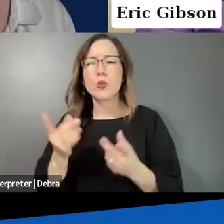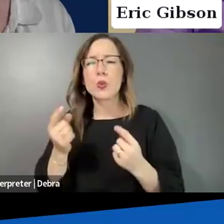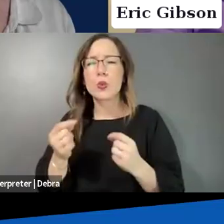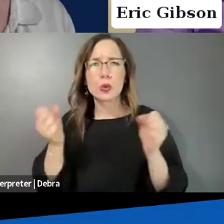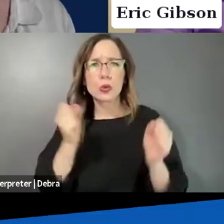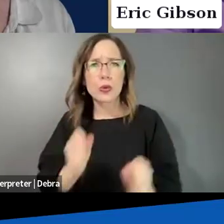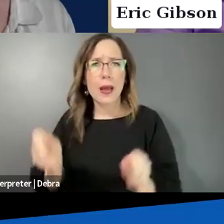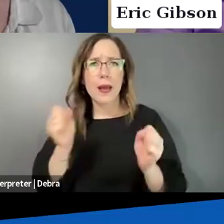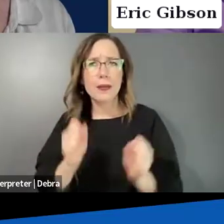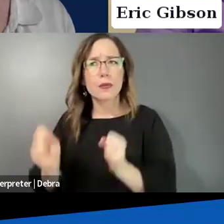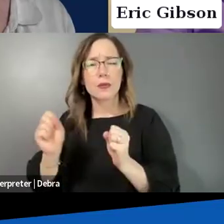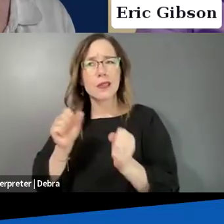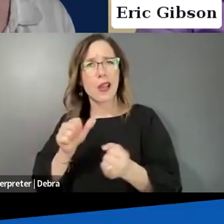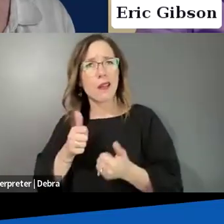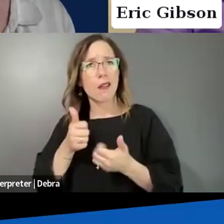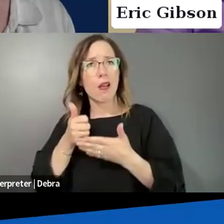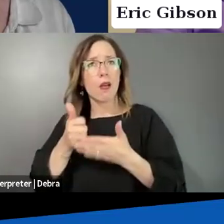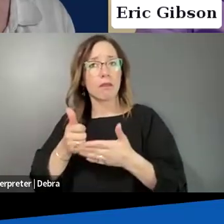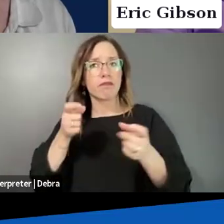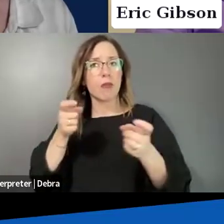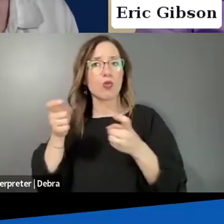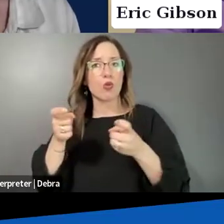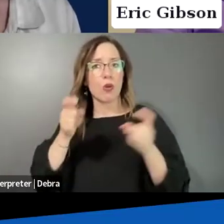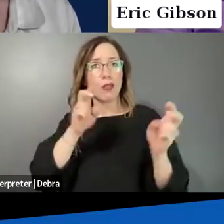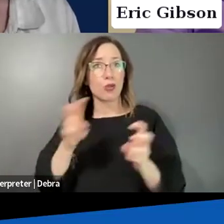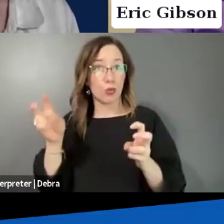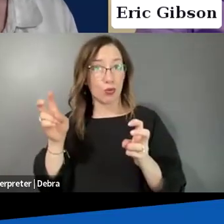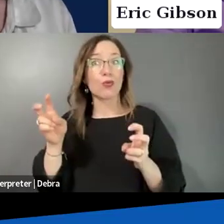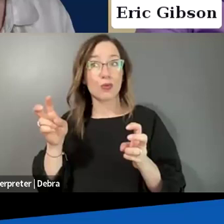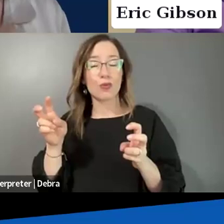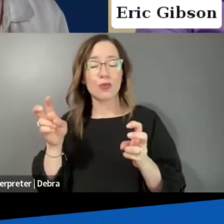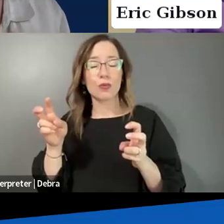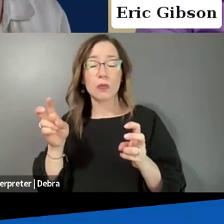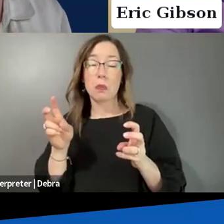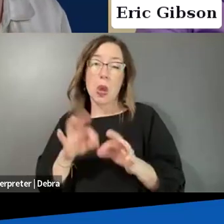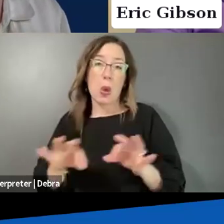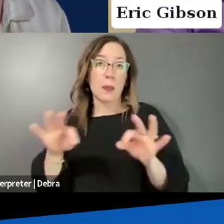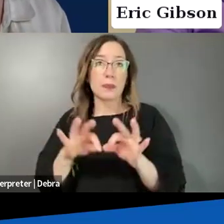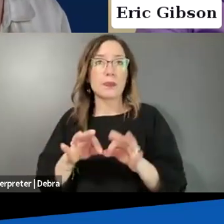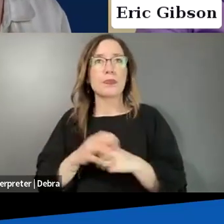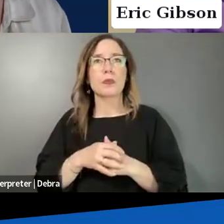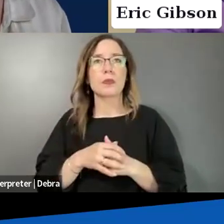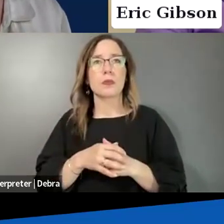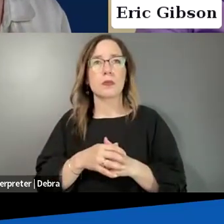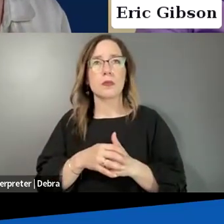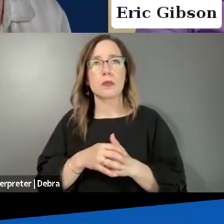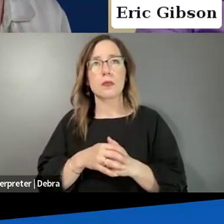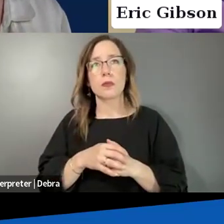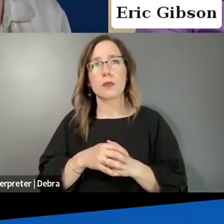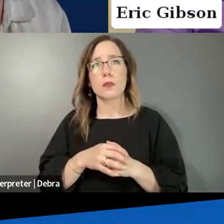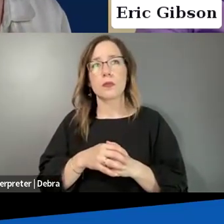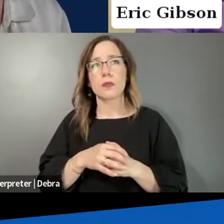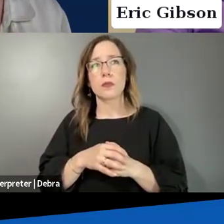things that you can do to help control some of these issues. So, very important. Now, you